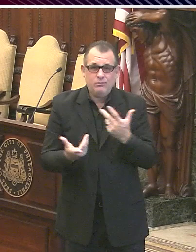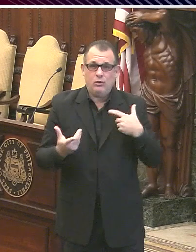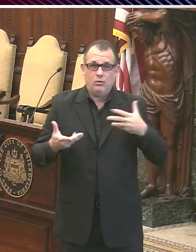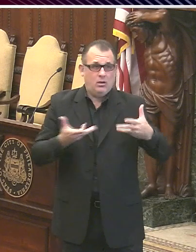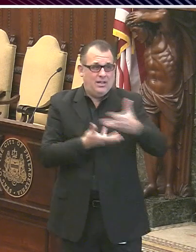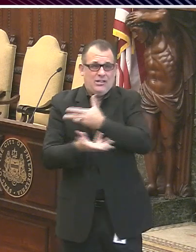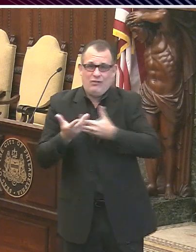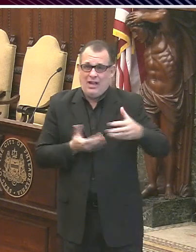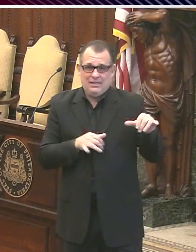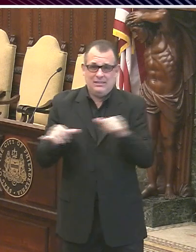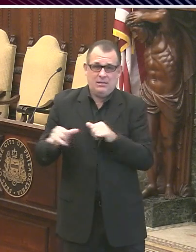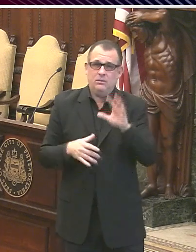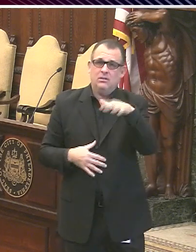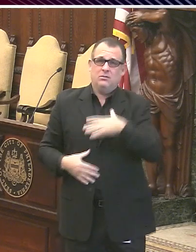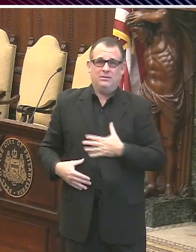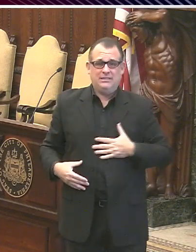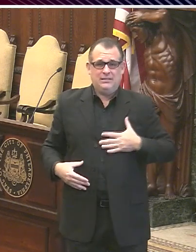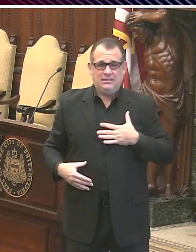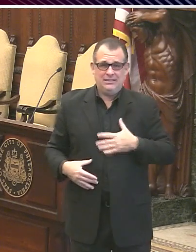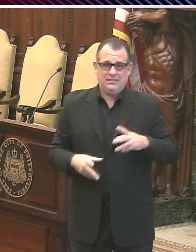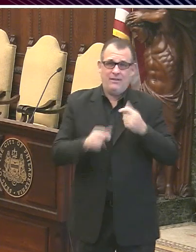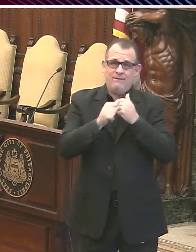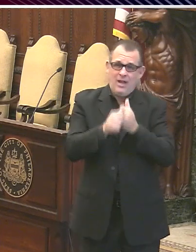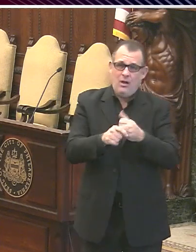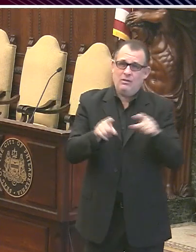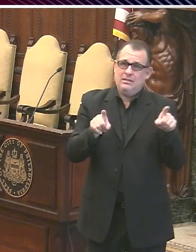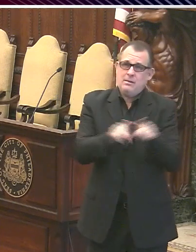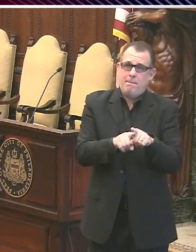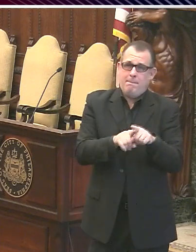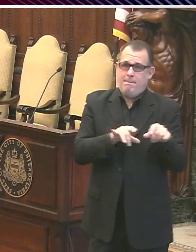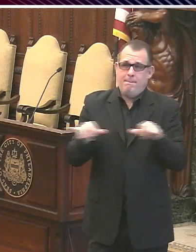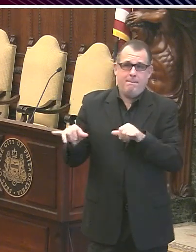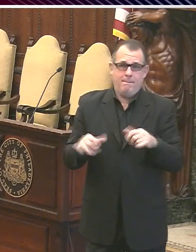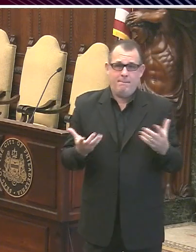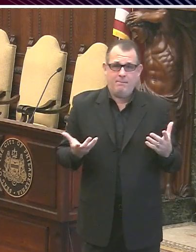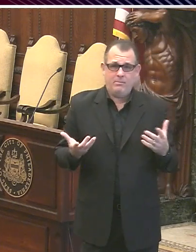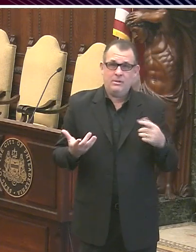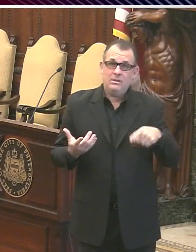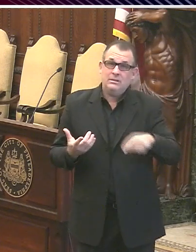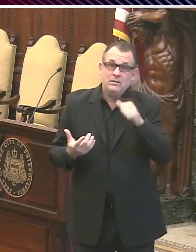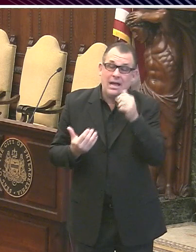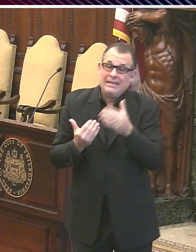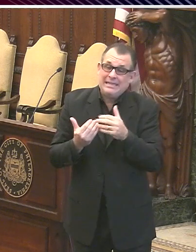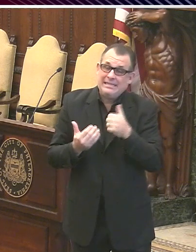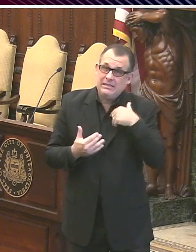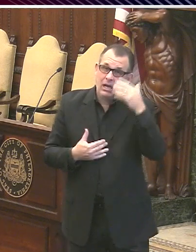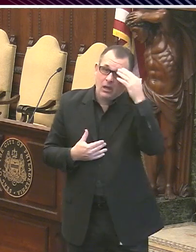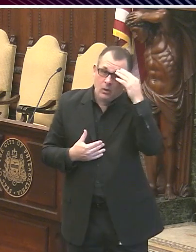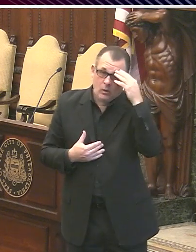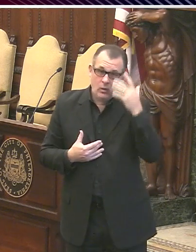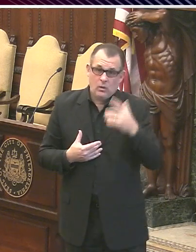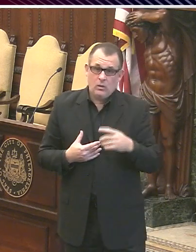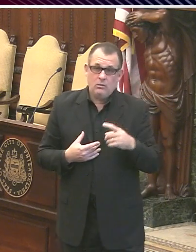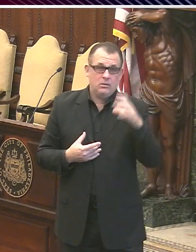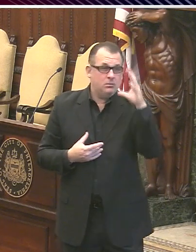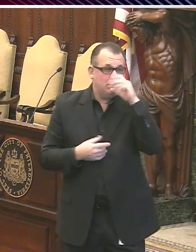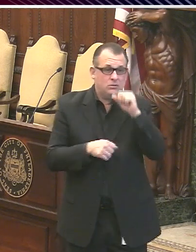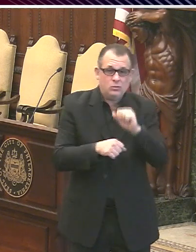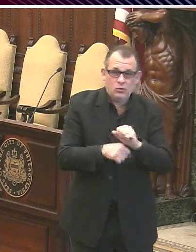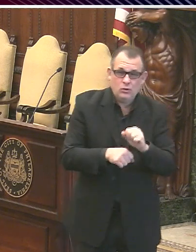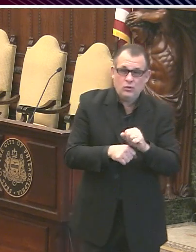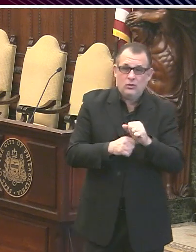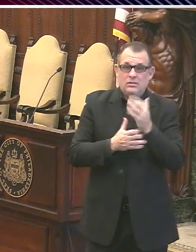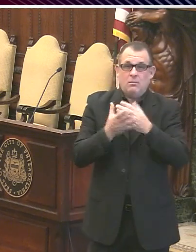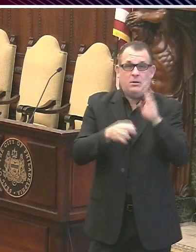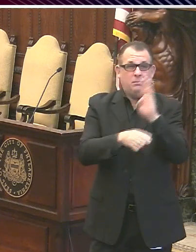in this together. Now, I know these restrictions are tough. People are going to be put out of work, and some businesses may go under.